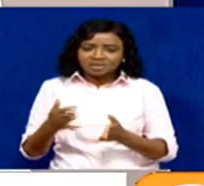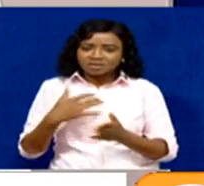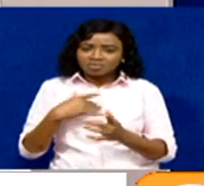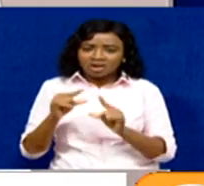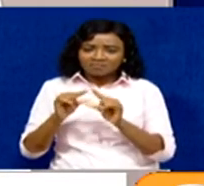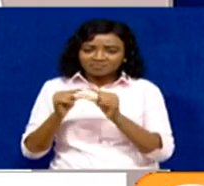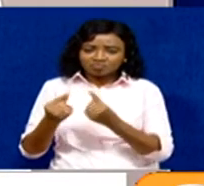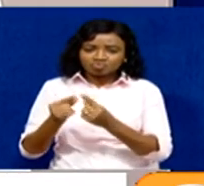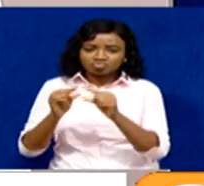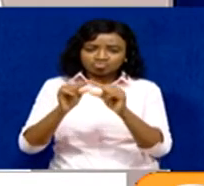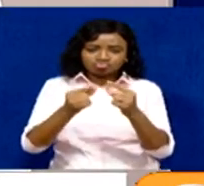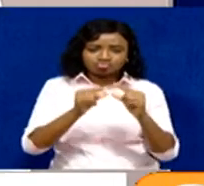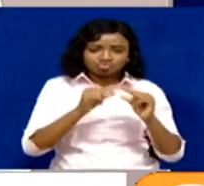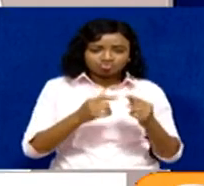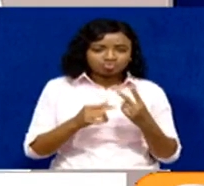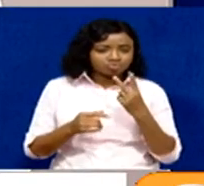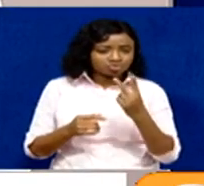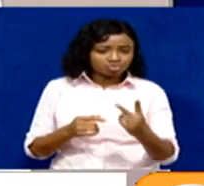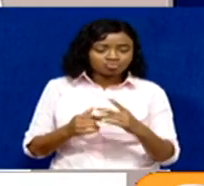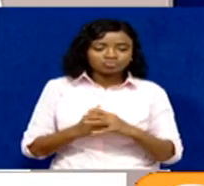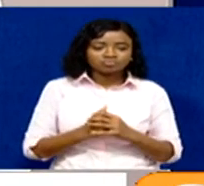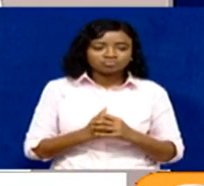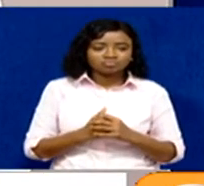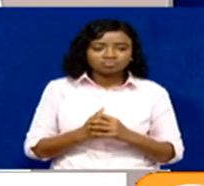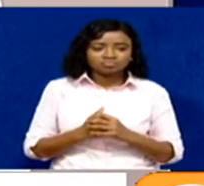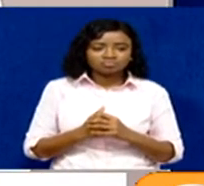groups of